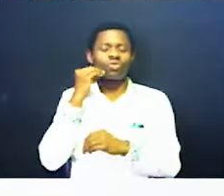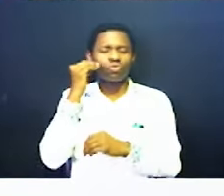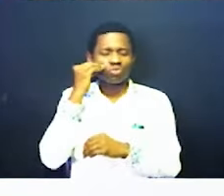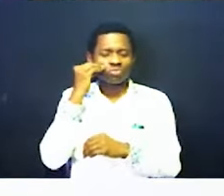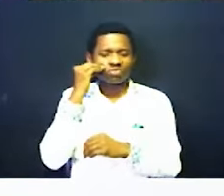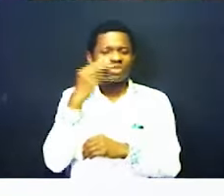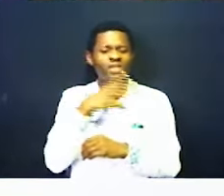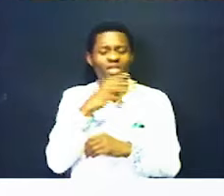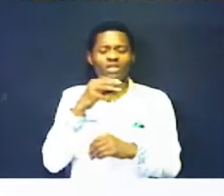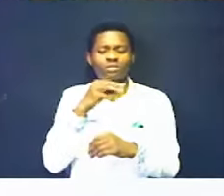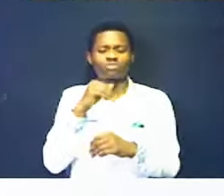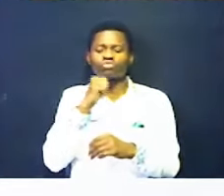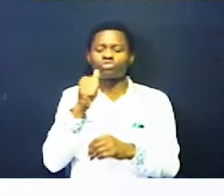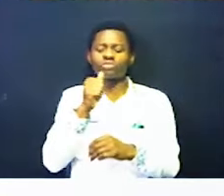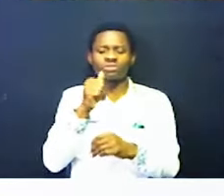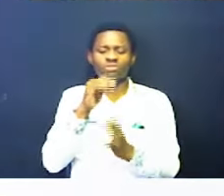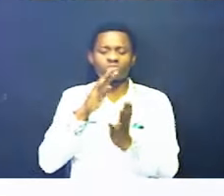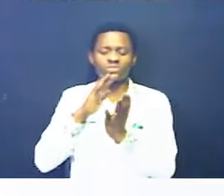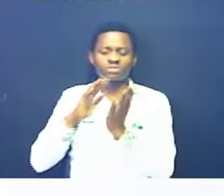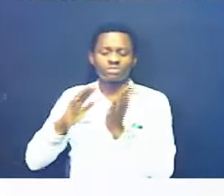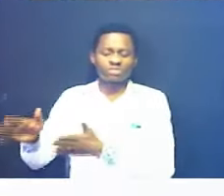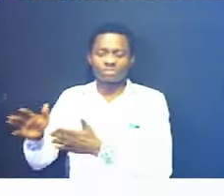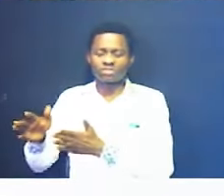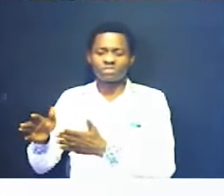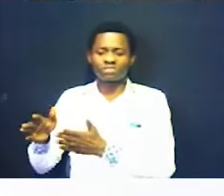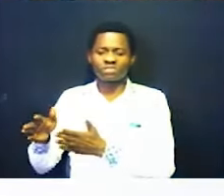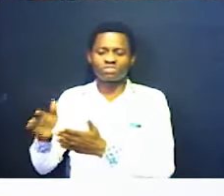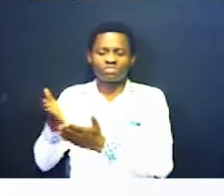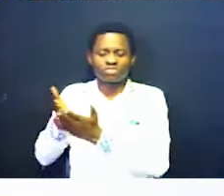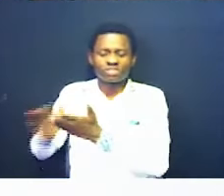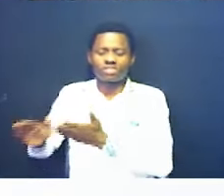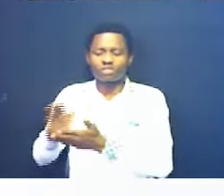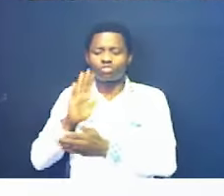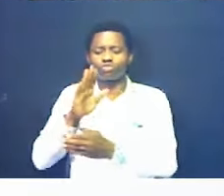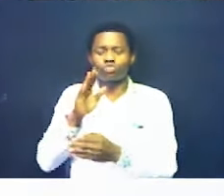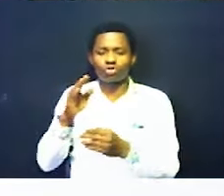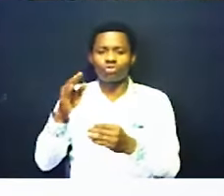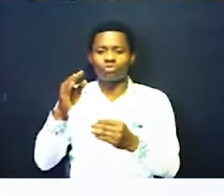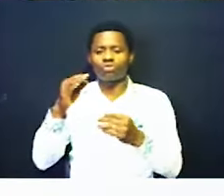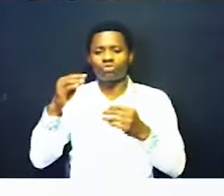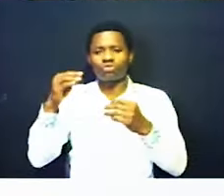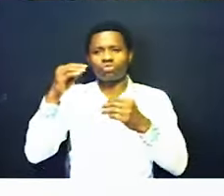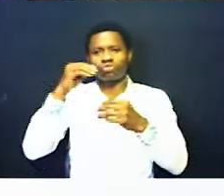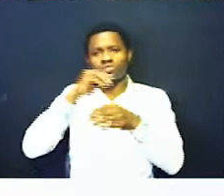discipline. And no ma and you fear for entina ye na one pa untiens war. Shall we